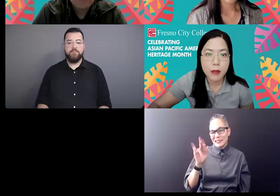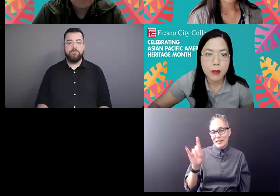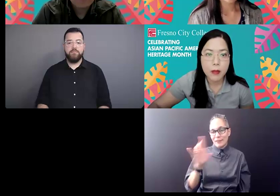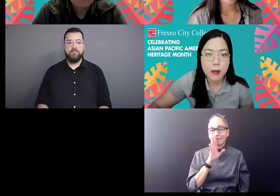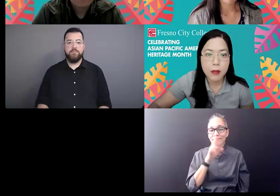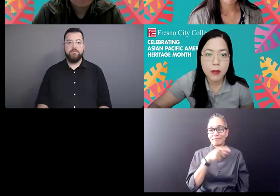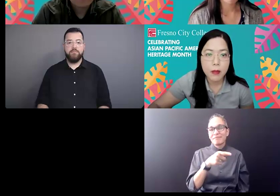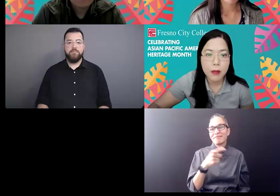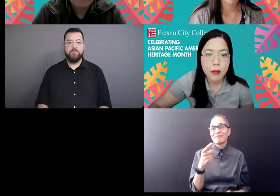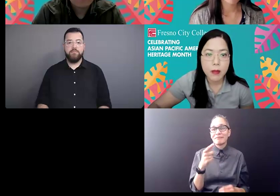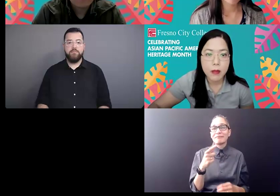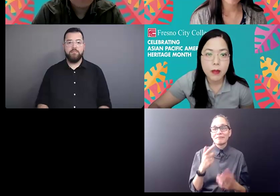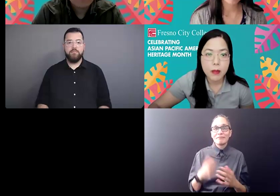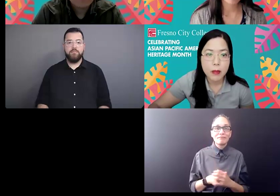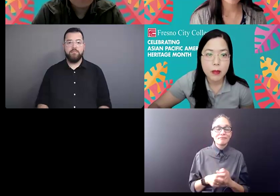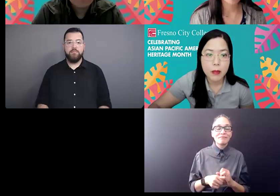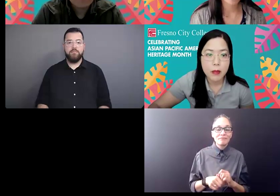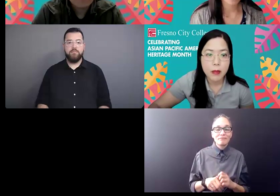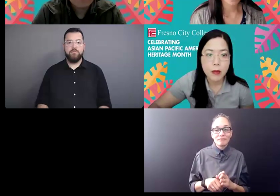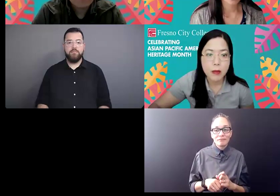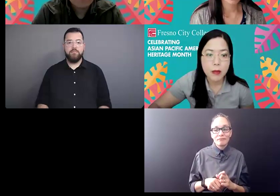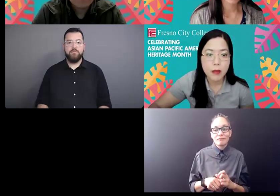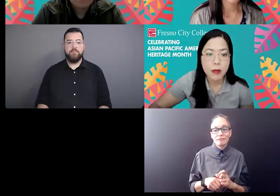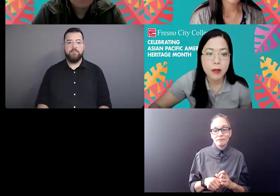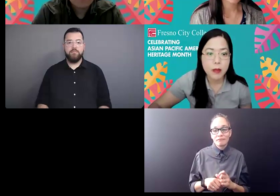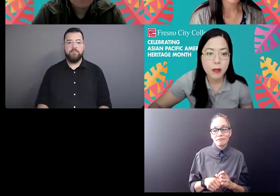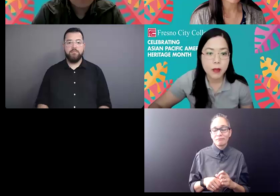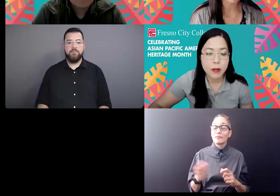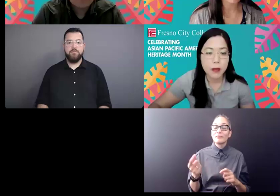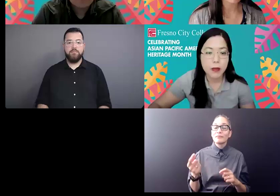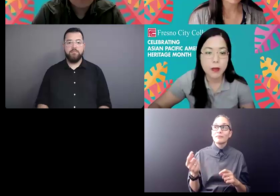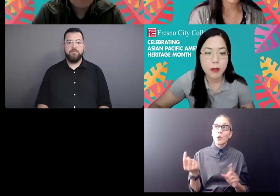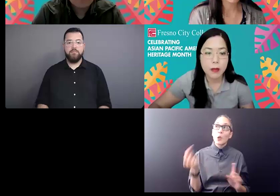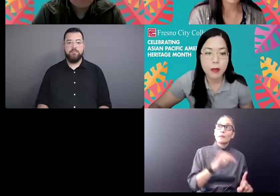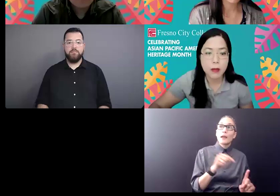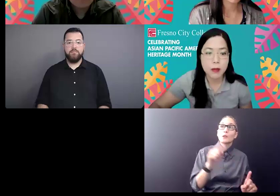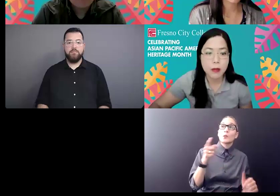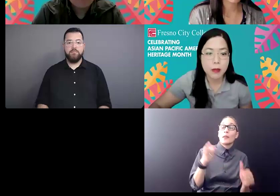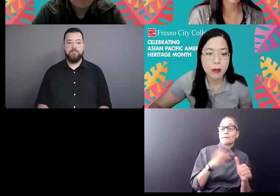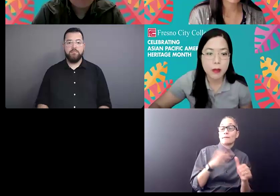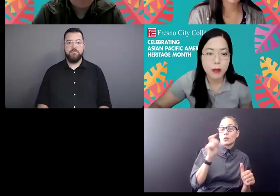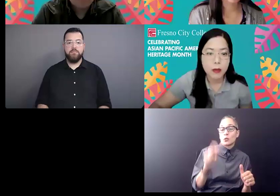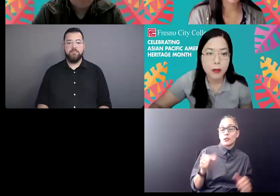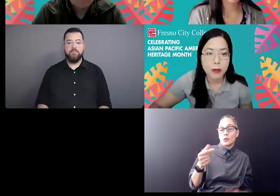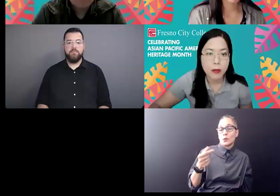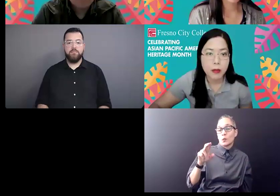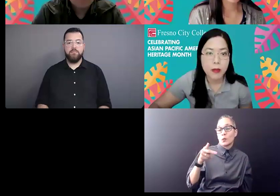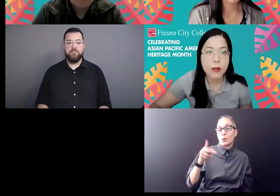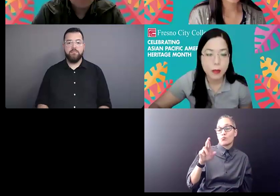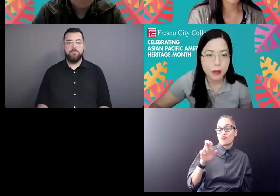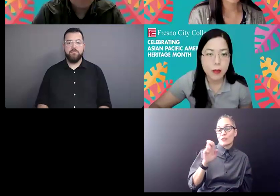I, you know, kind of reflecting back on the first question, Gurpreet, you mentioned about being a